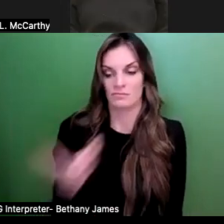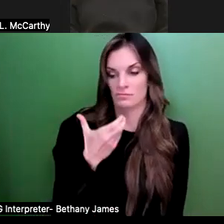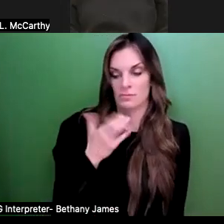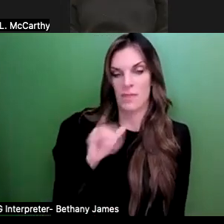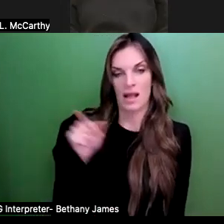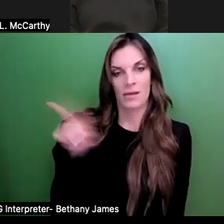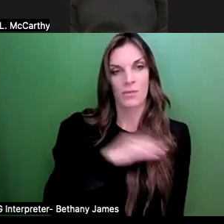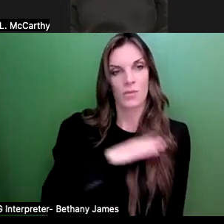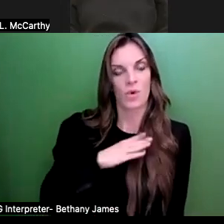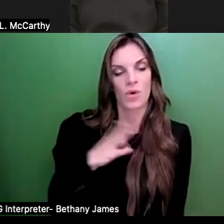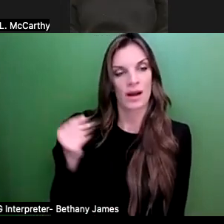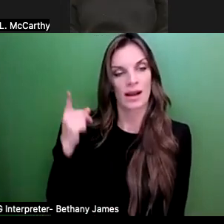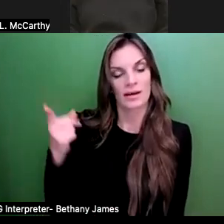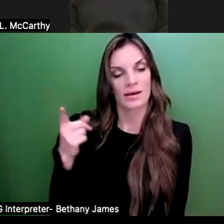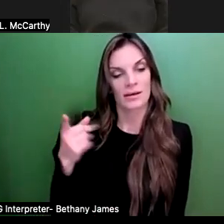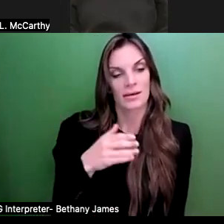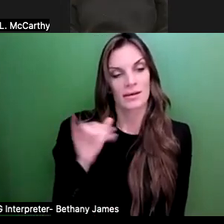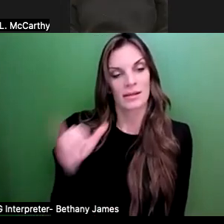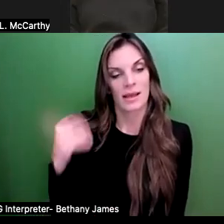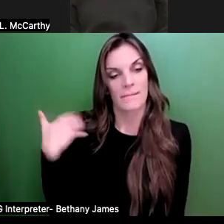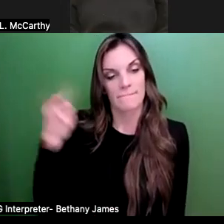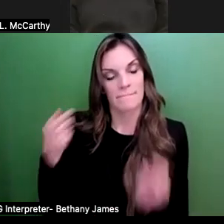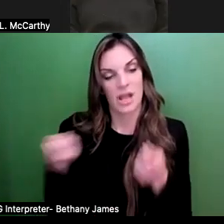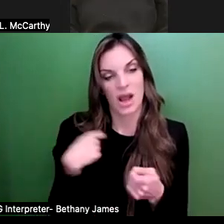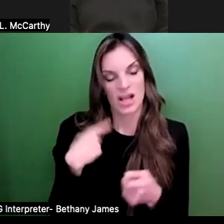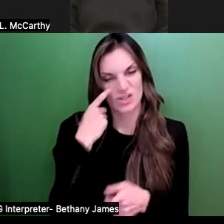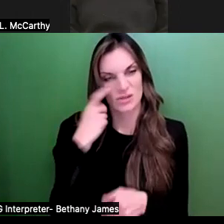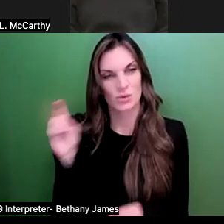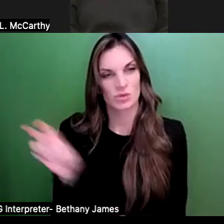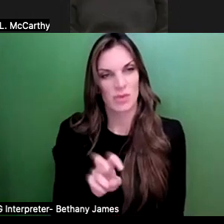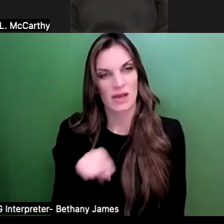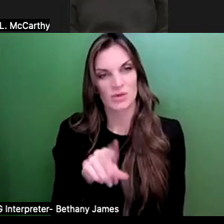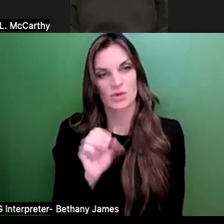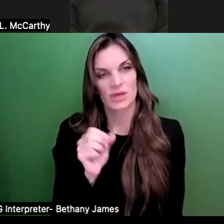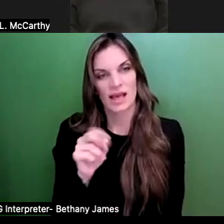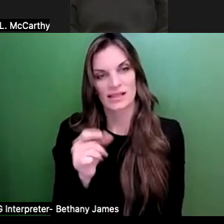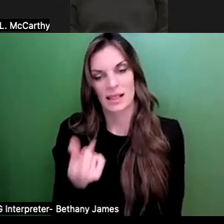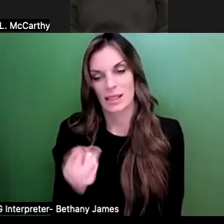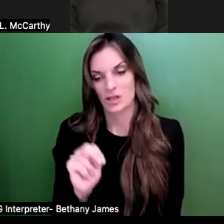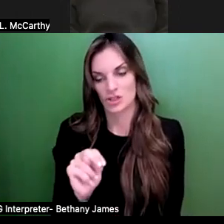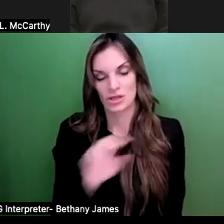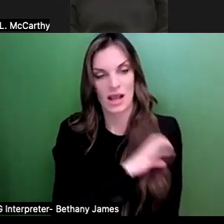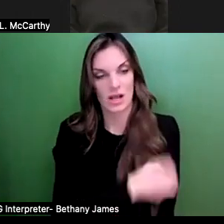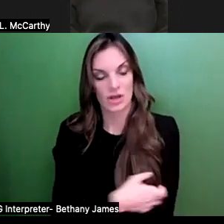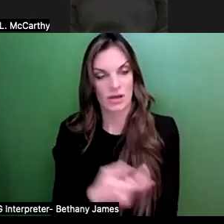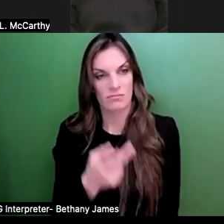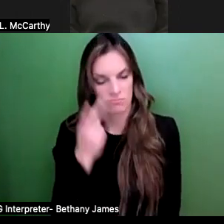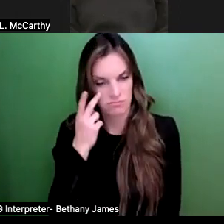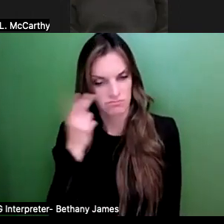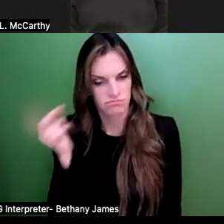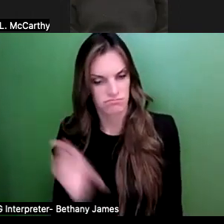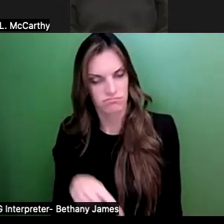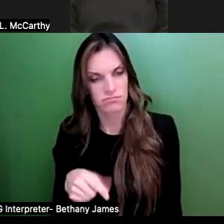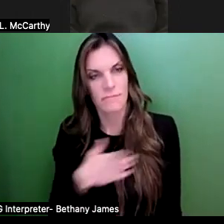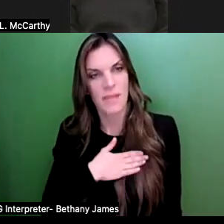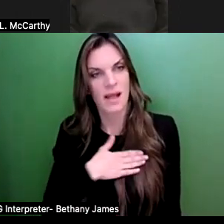the mayor. I just switched back in July, and I saw a dramatic change in my power